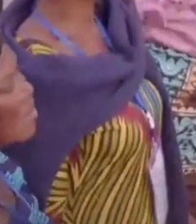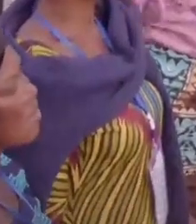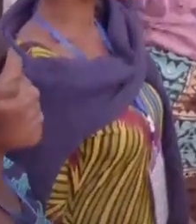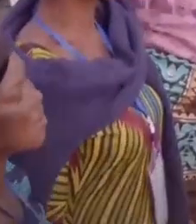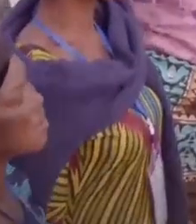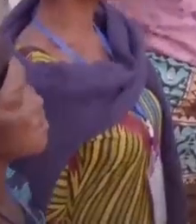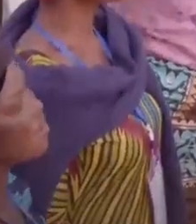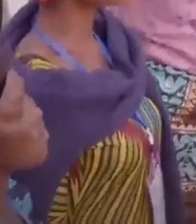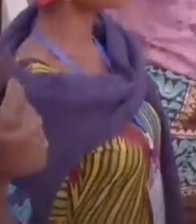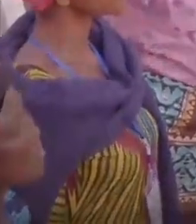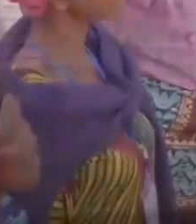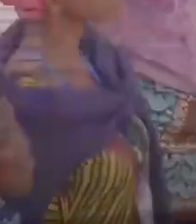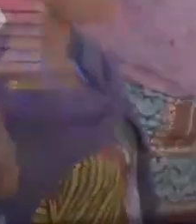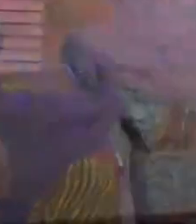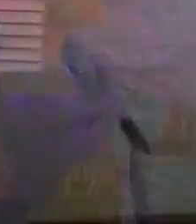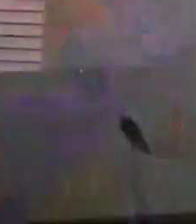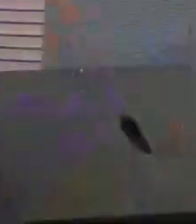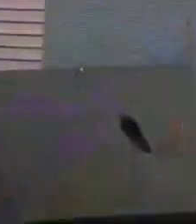today